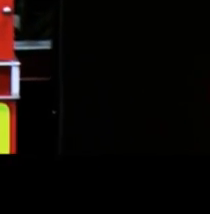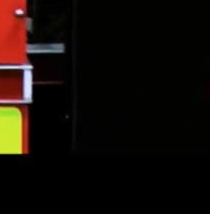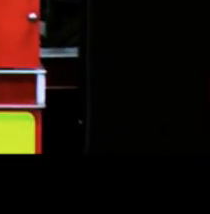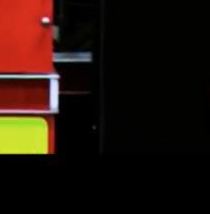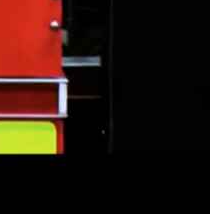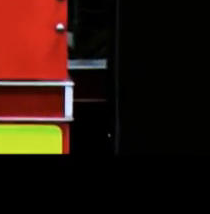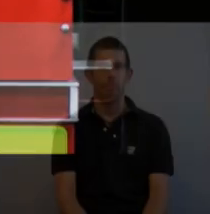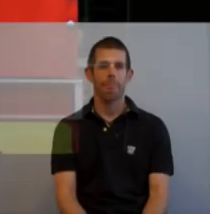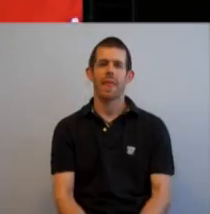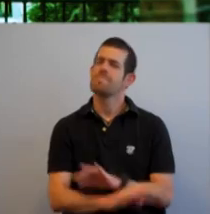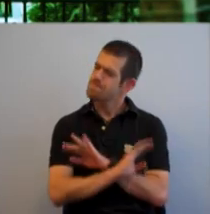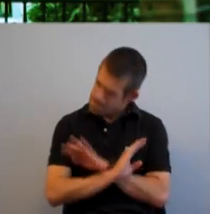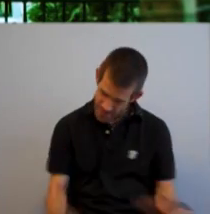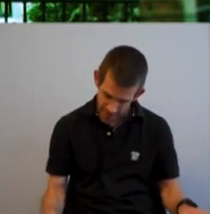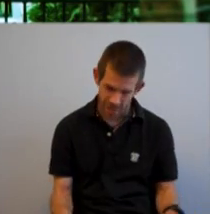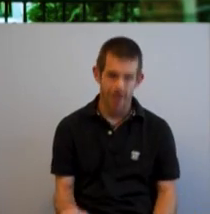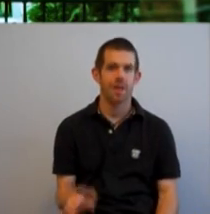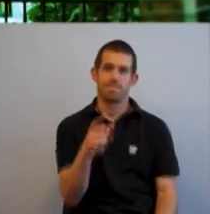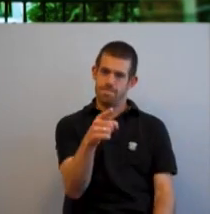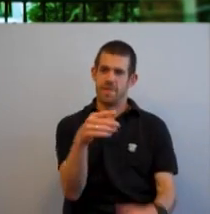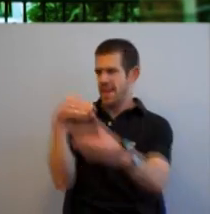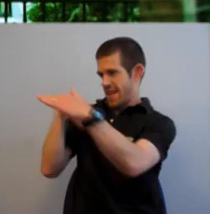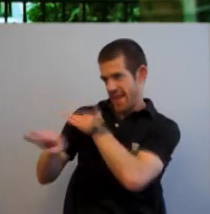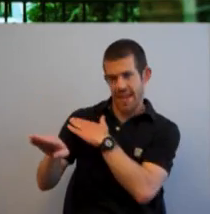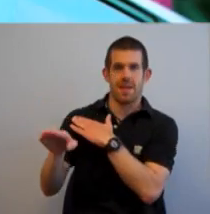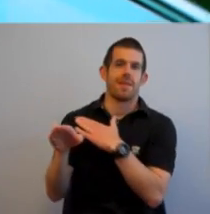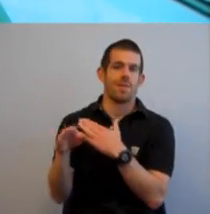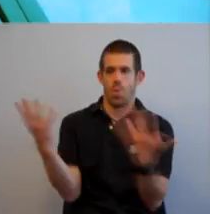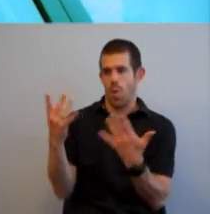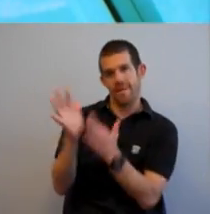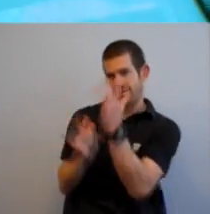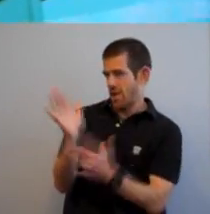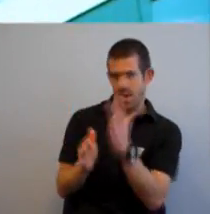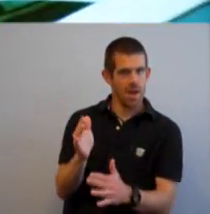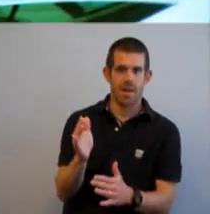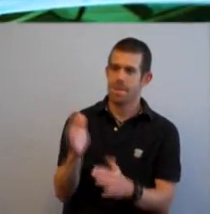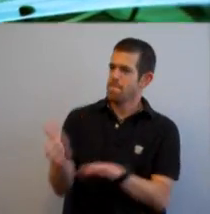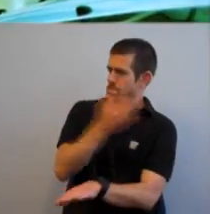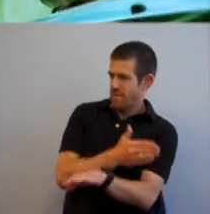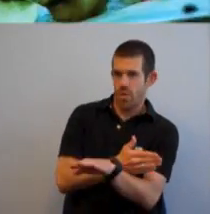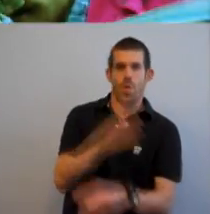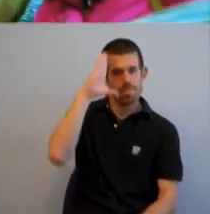not to mention is you never ever return to the scene of a fire, whether it's your property,